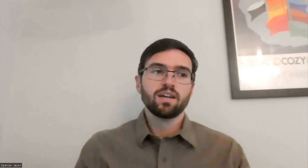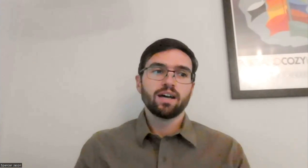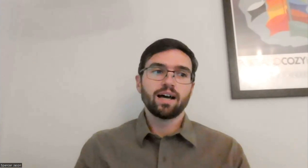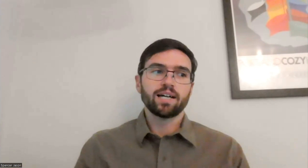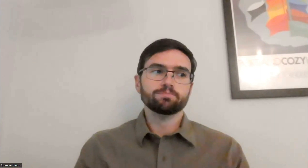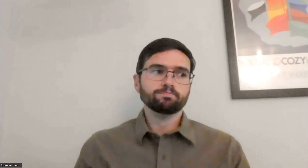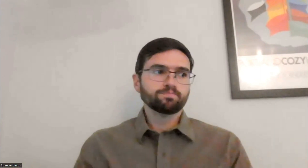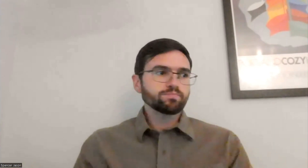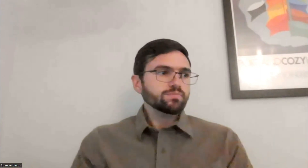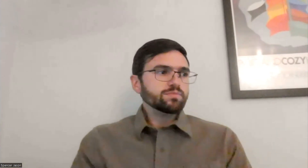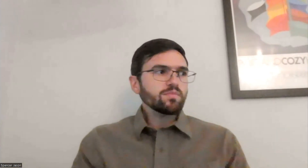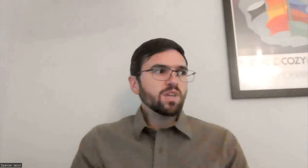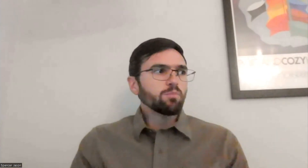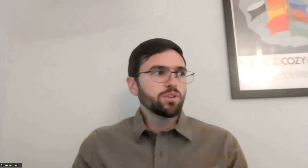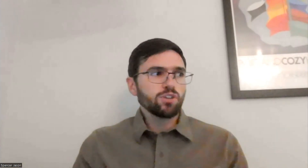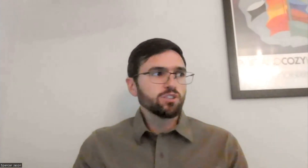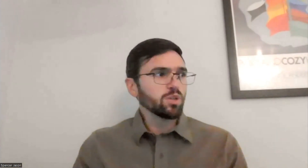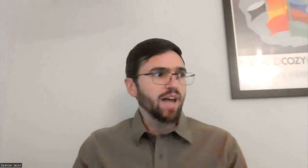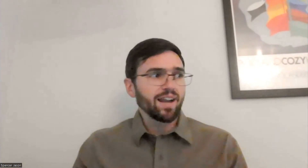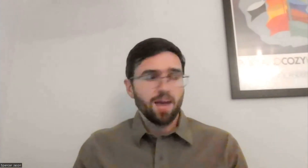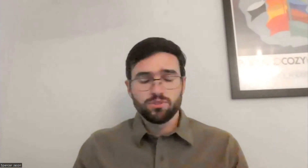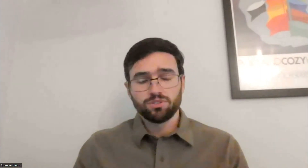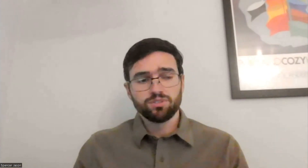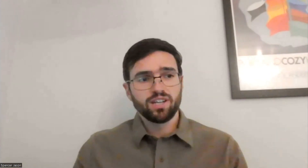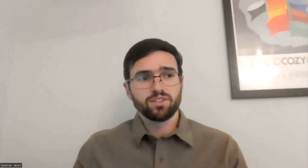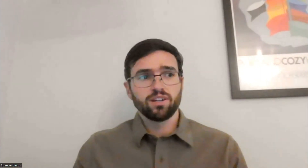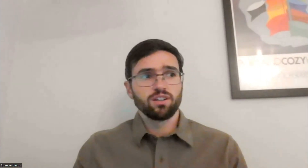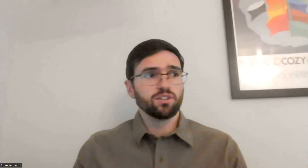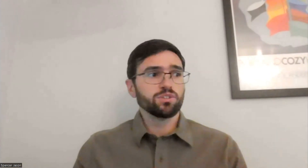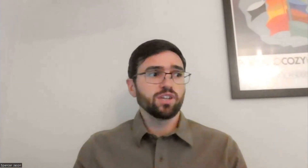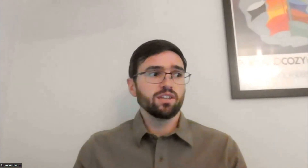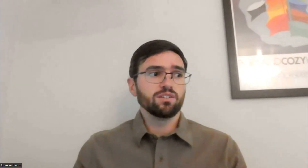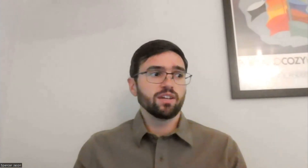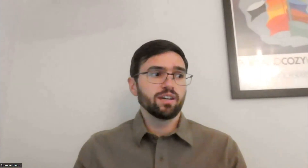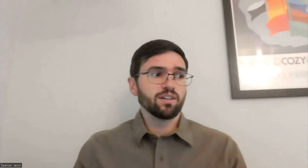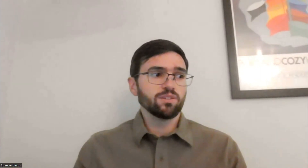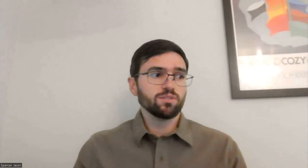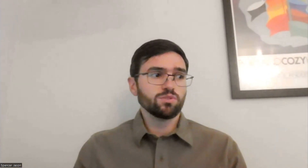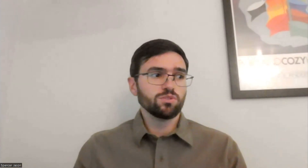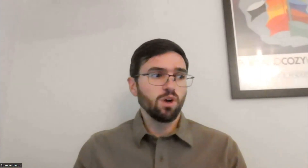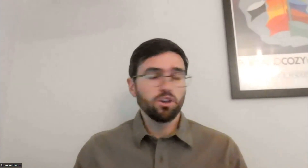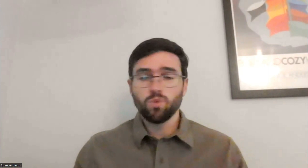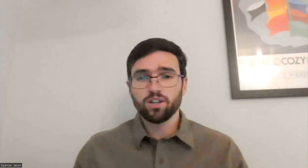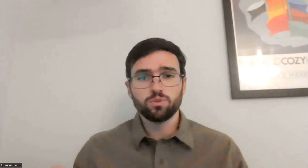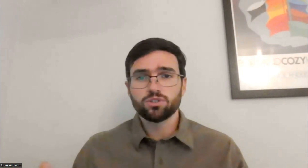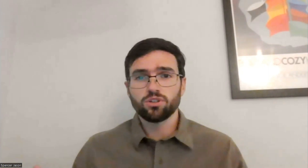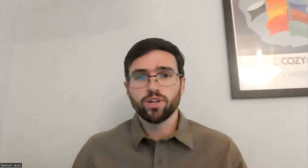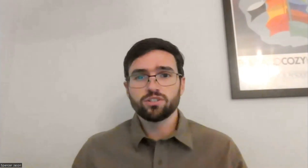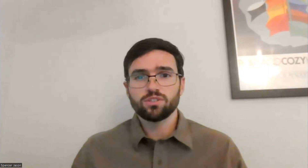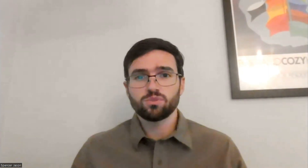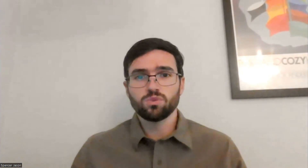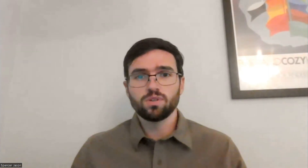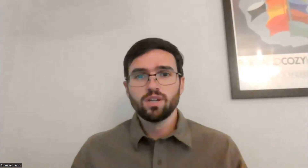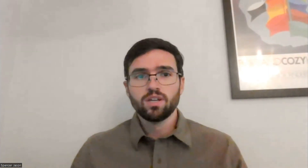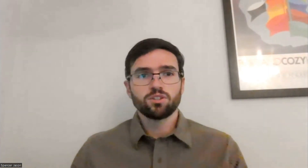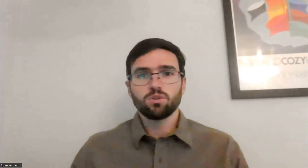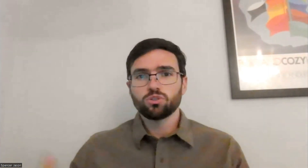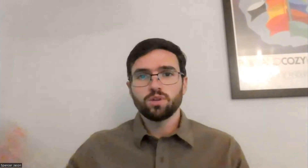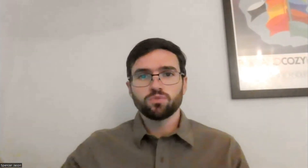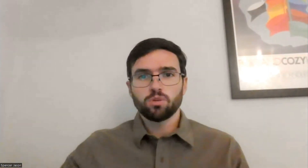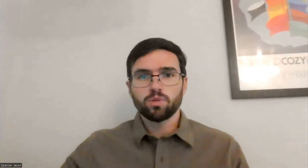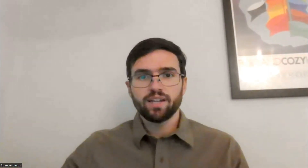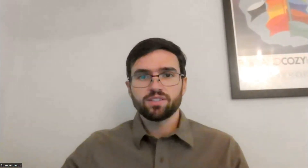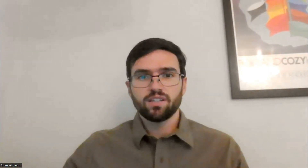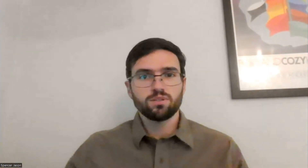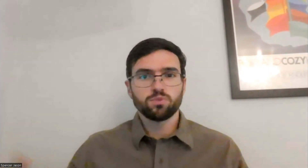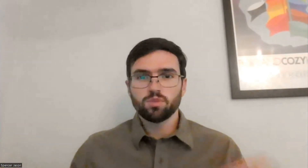life. Um, but there's also a lot of opportunities out there. Say you all you want to do is turn wrenches at school, go